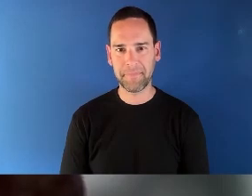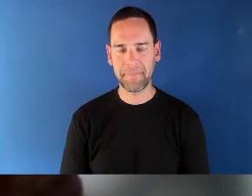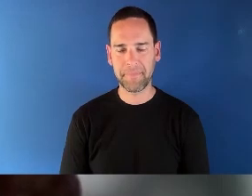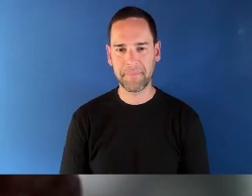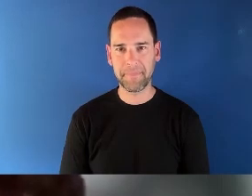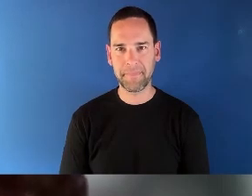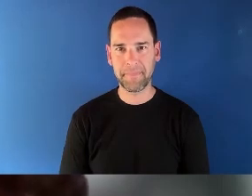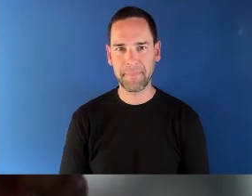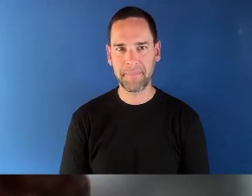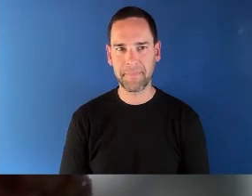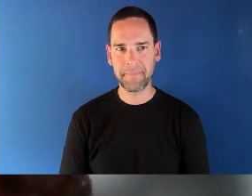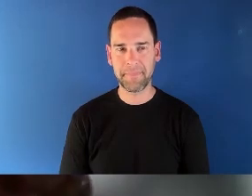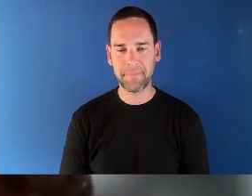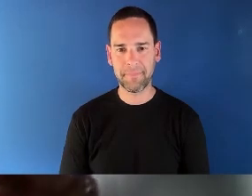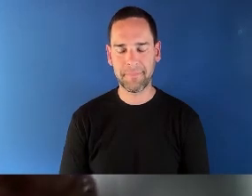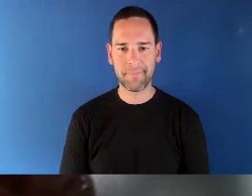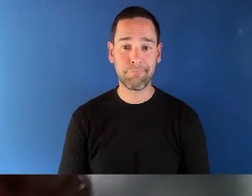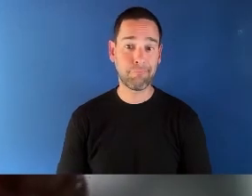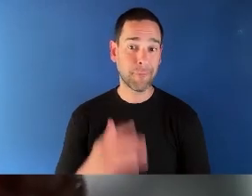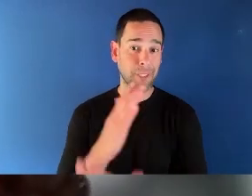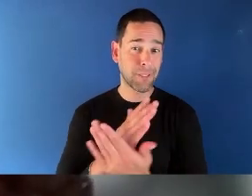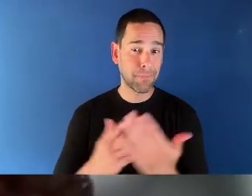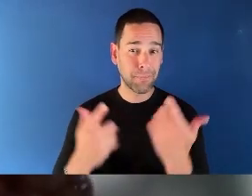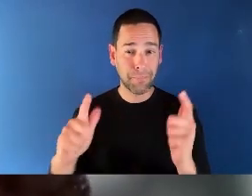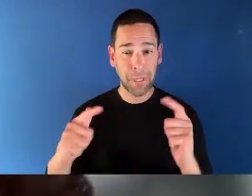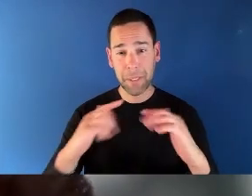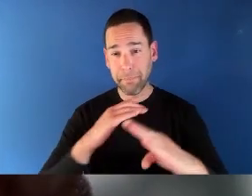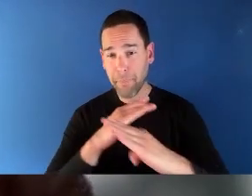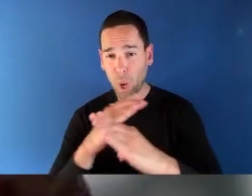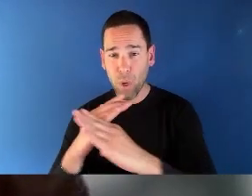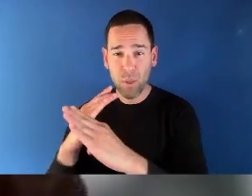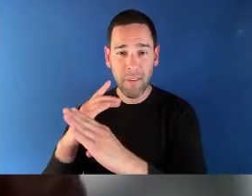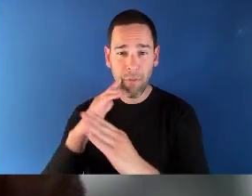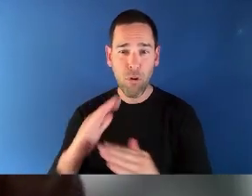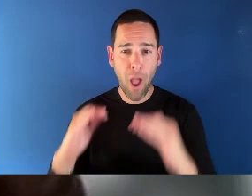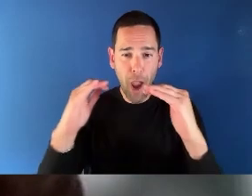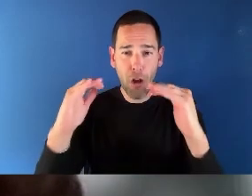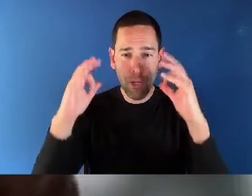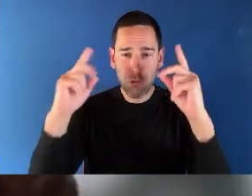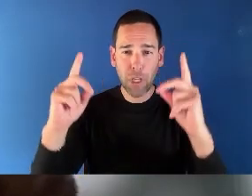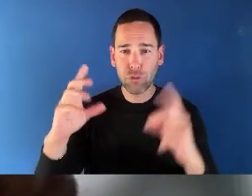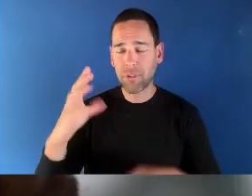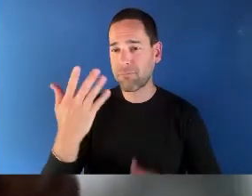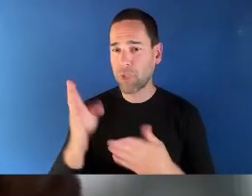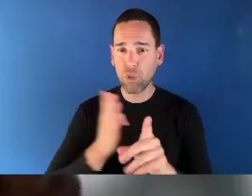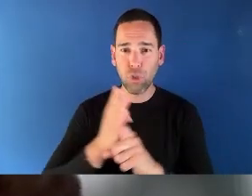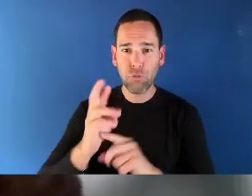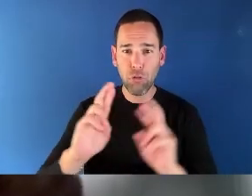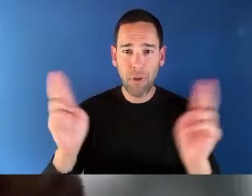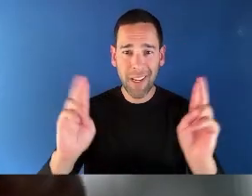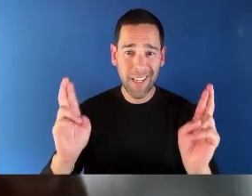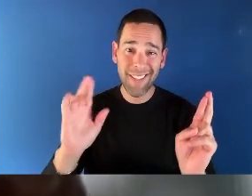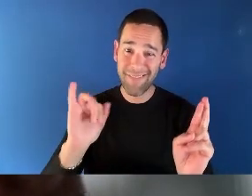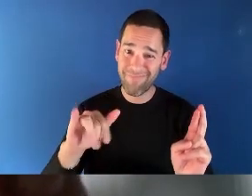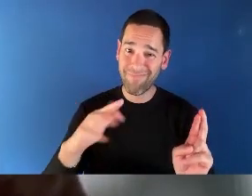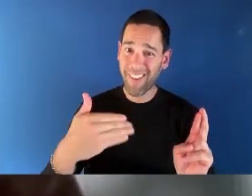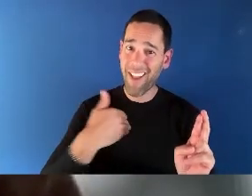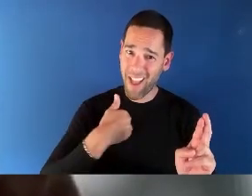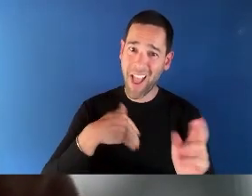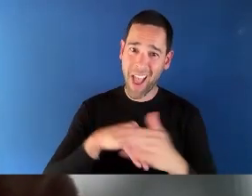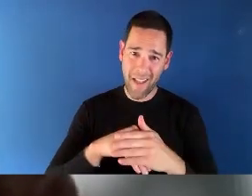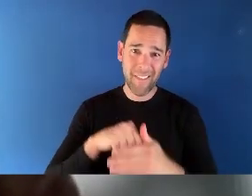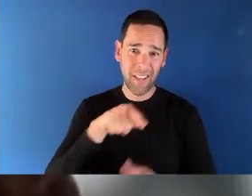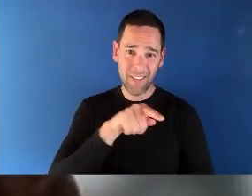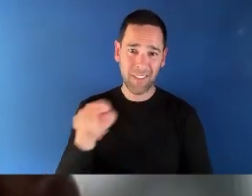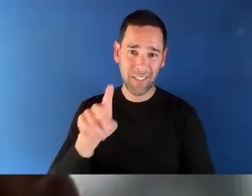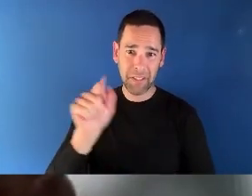Significant barriers to higher education and career readiness are present in the disability community. And while it's a really